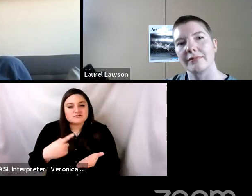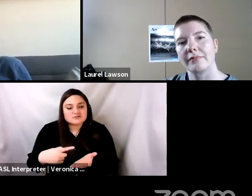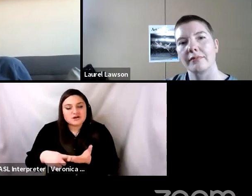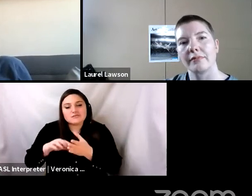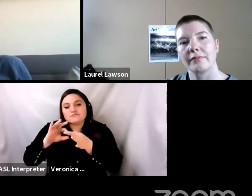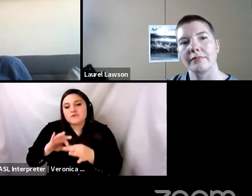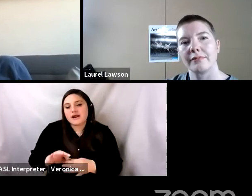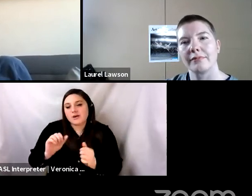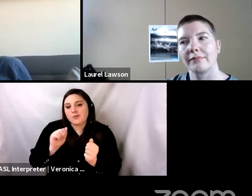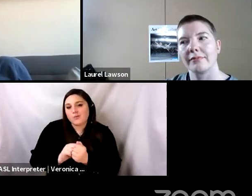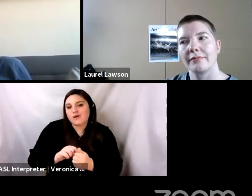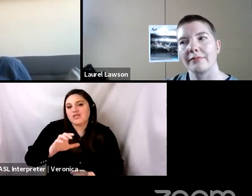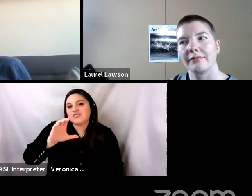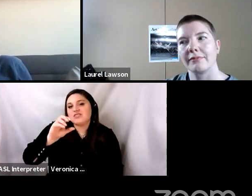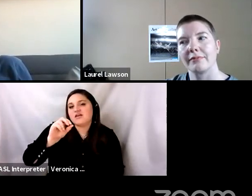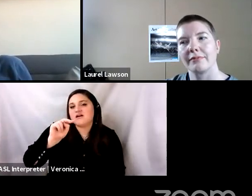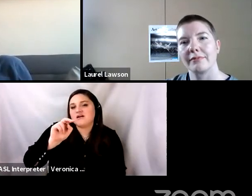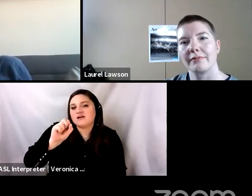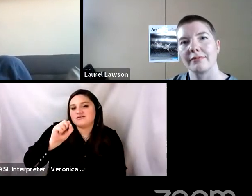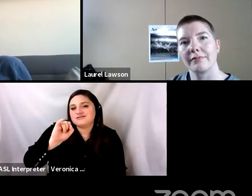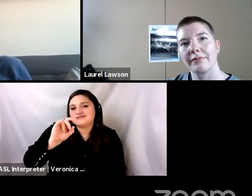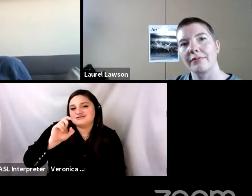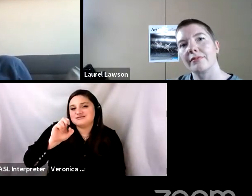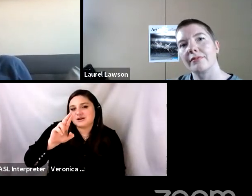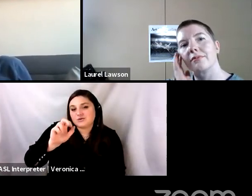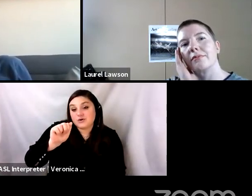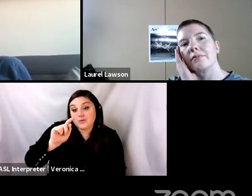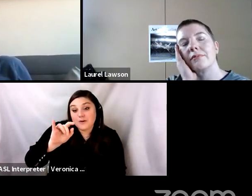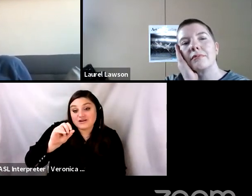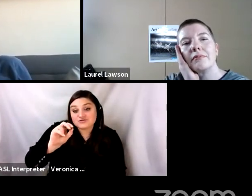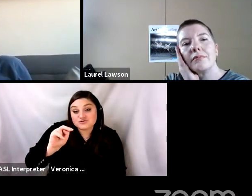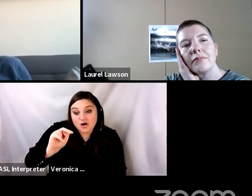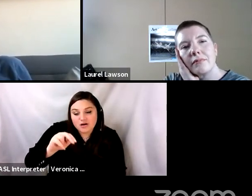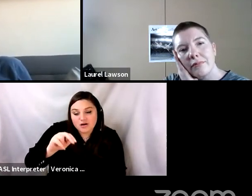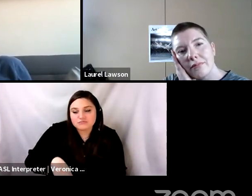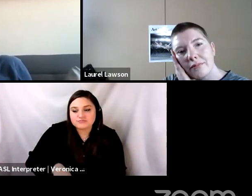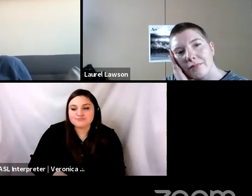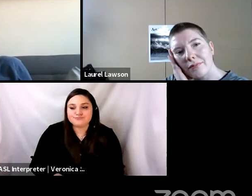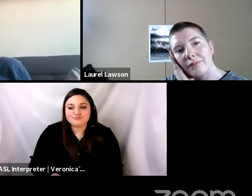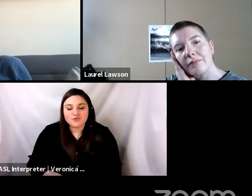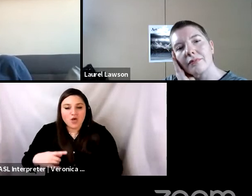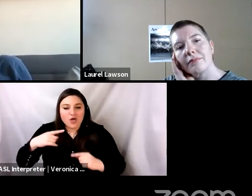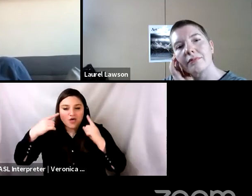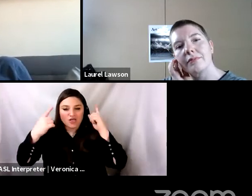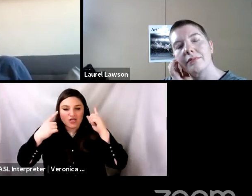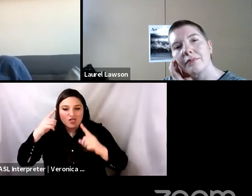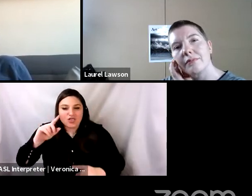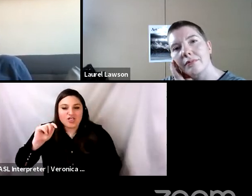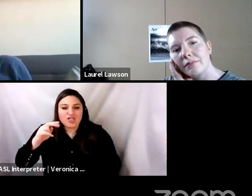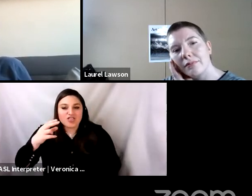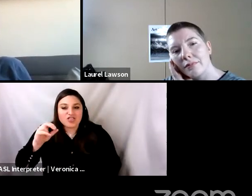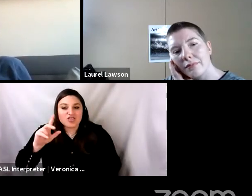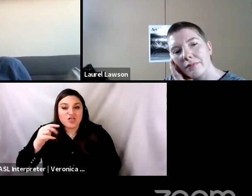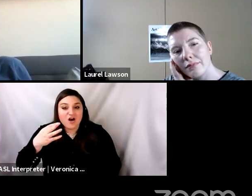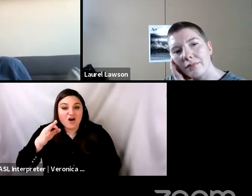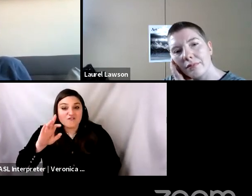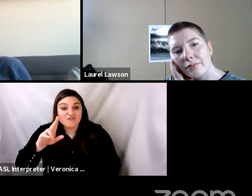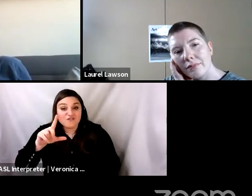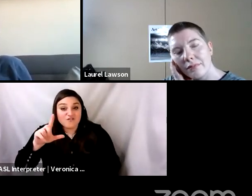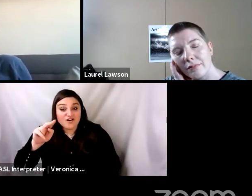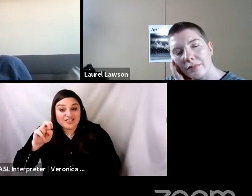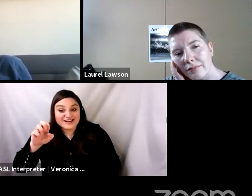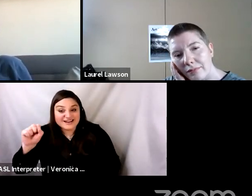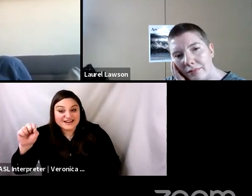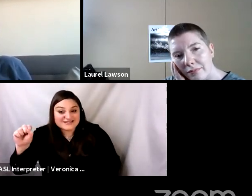and thoughtfulness from the beginning to the end